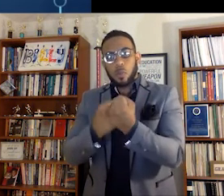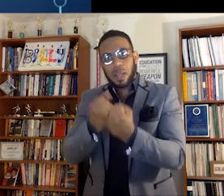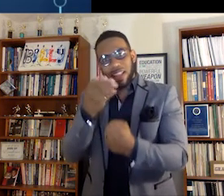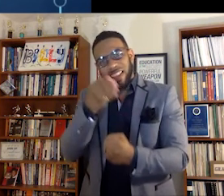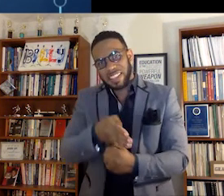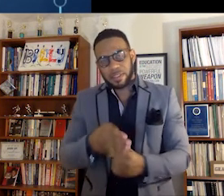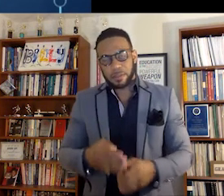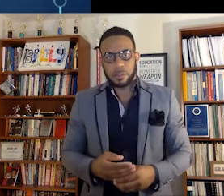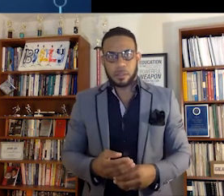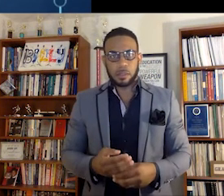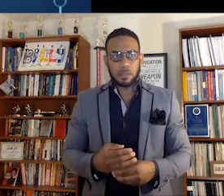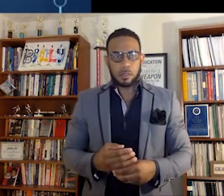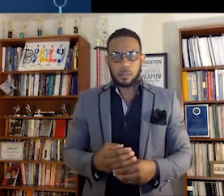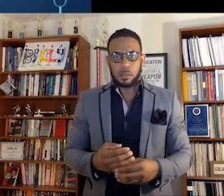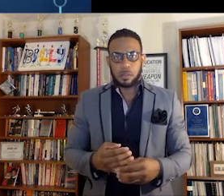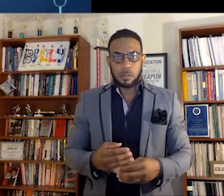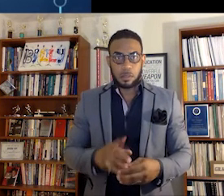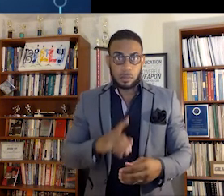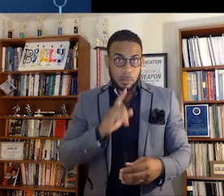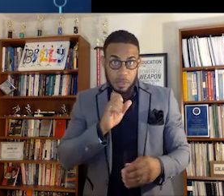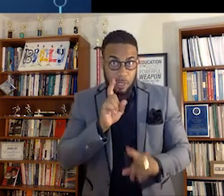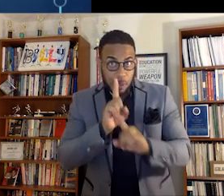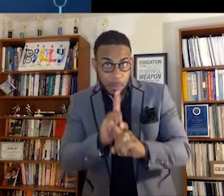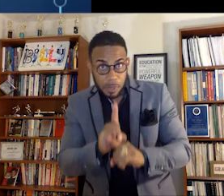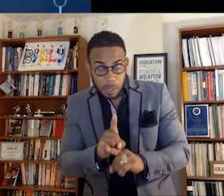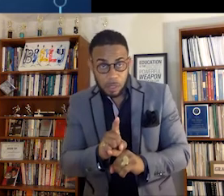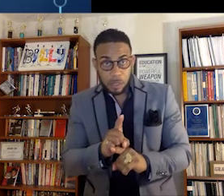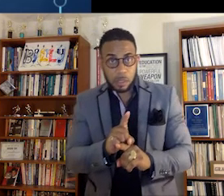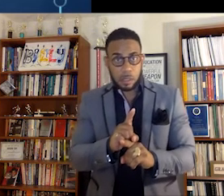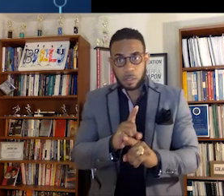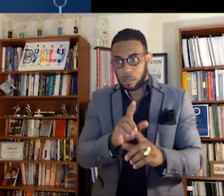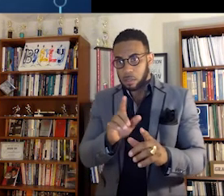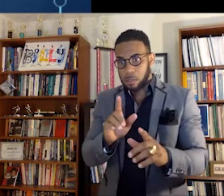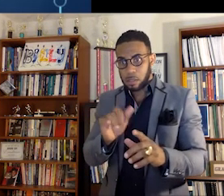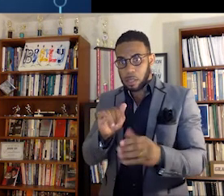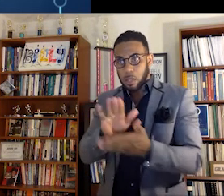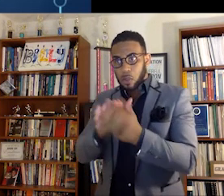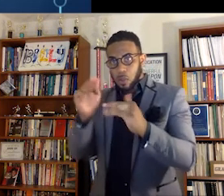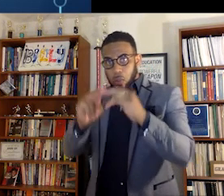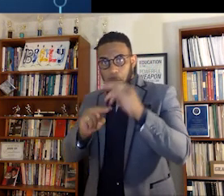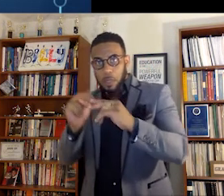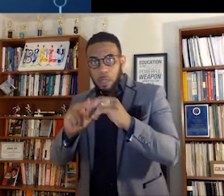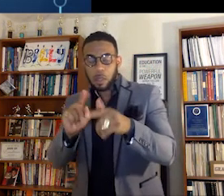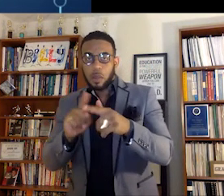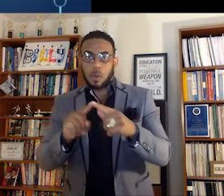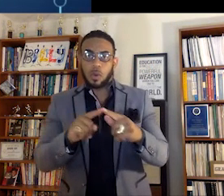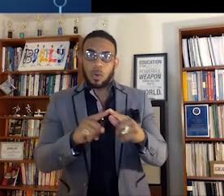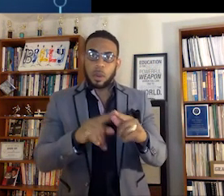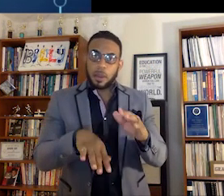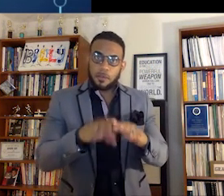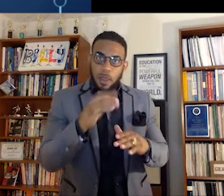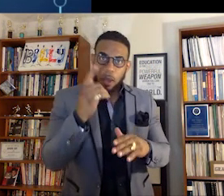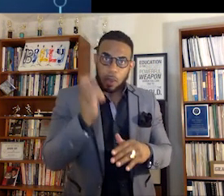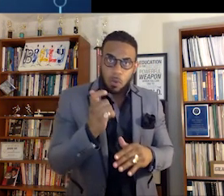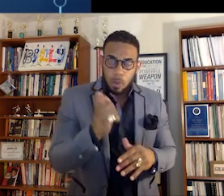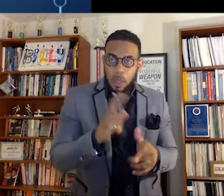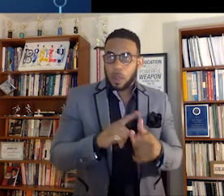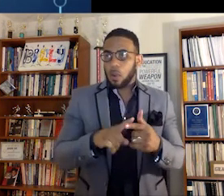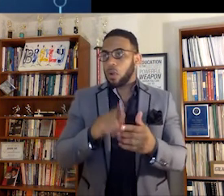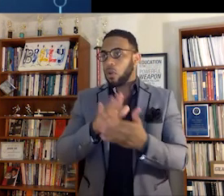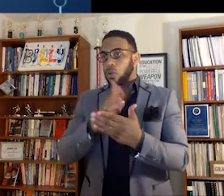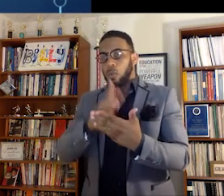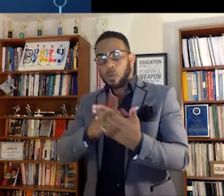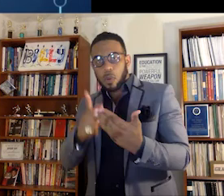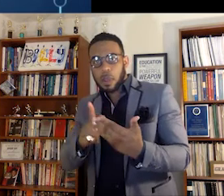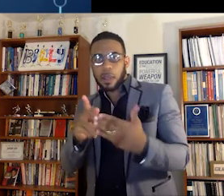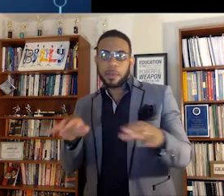there. Be it mentoring at school buildings or finding grants or school